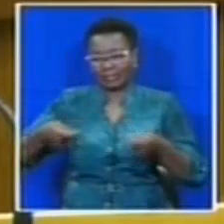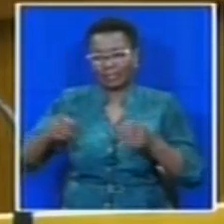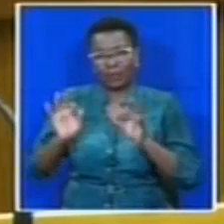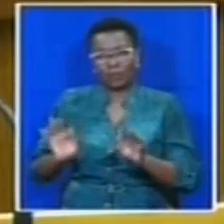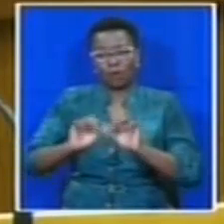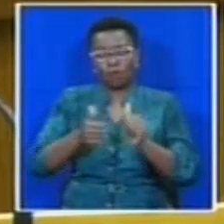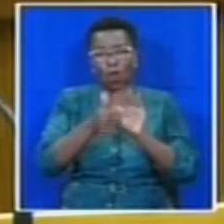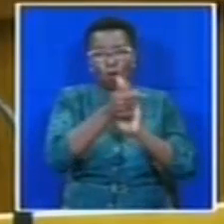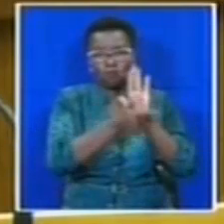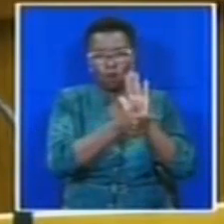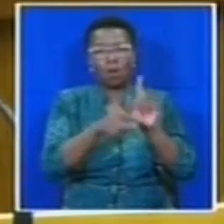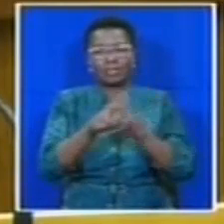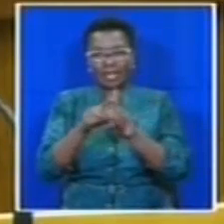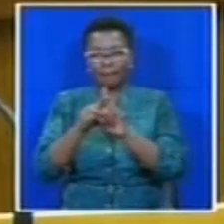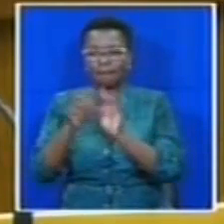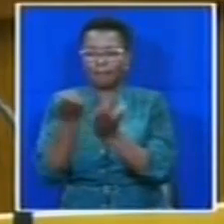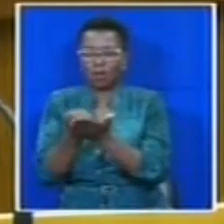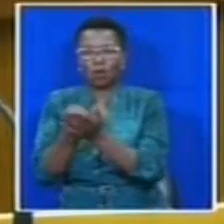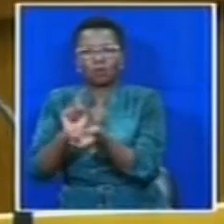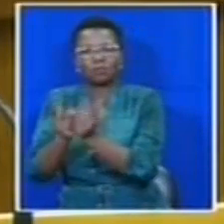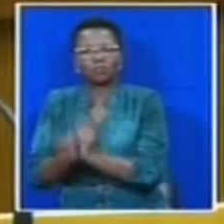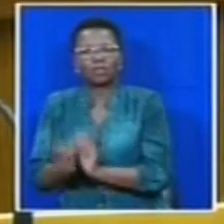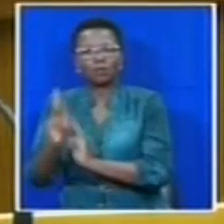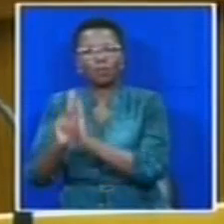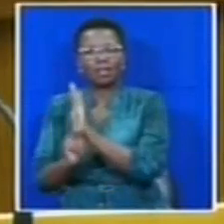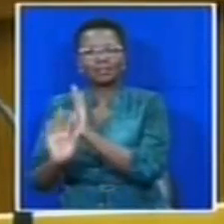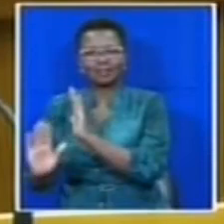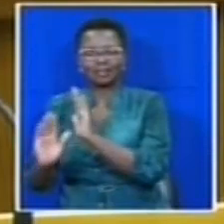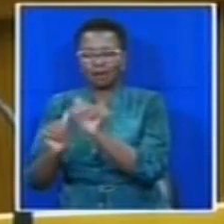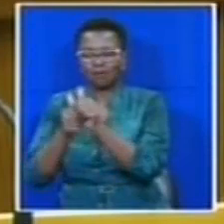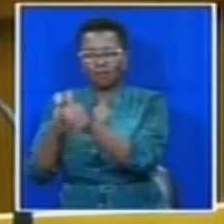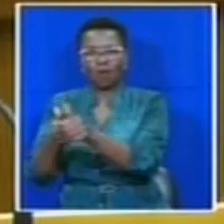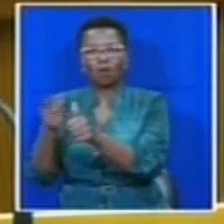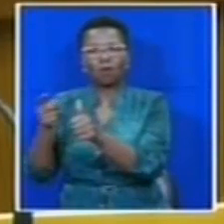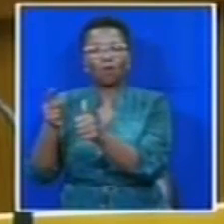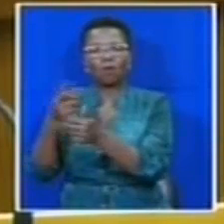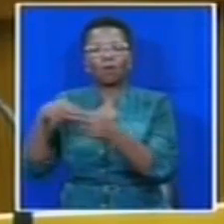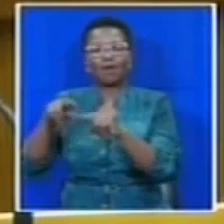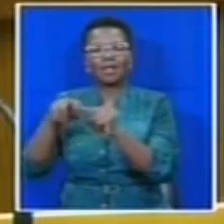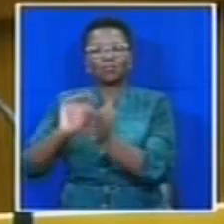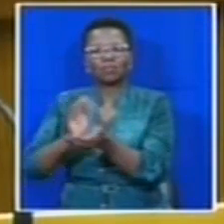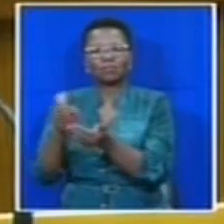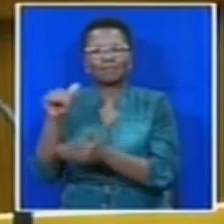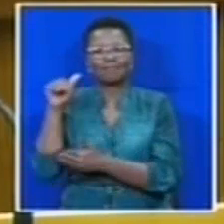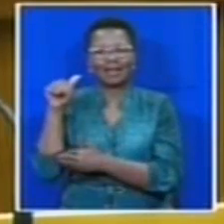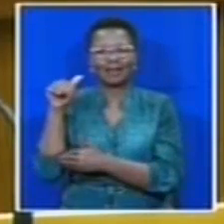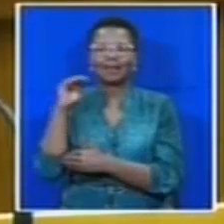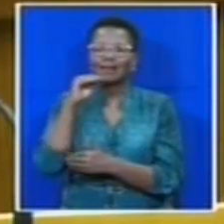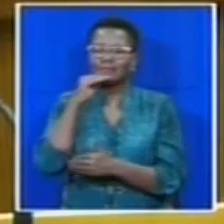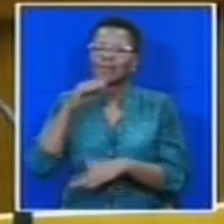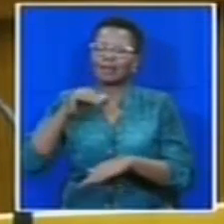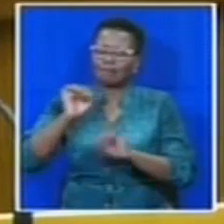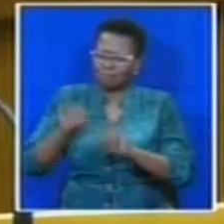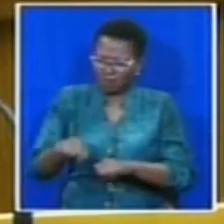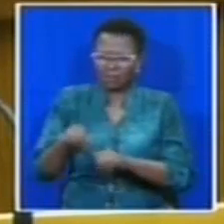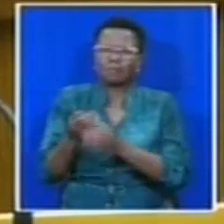alongside economic reforms, a transparent monetary policy guided by the Reserve Bank, can support a return to higher